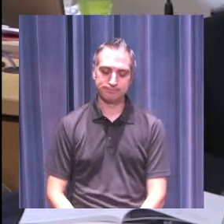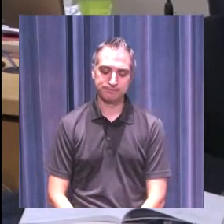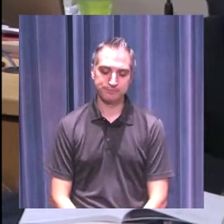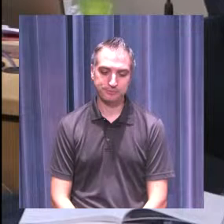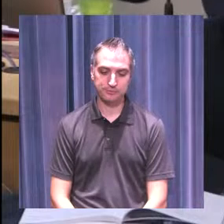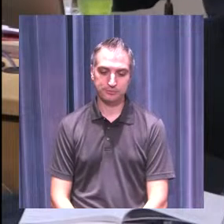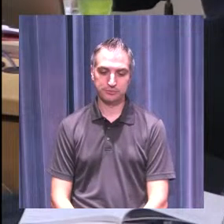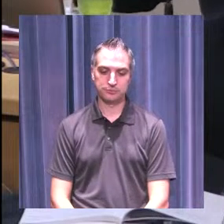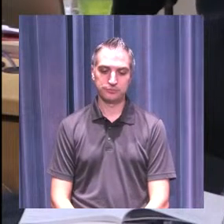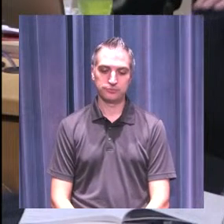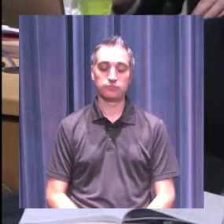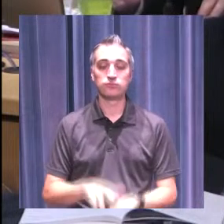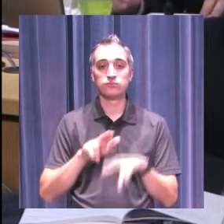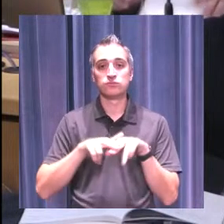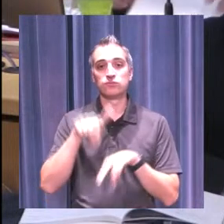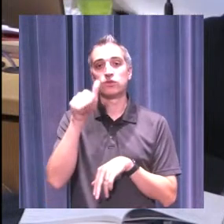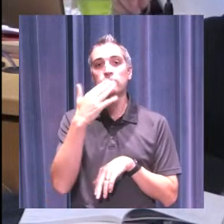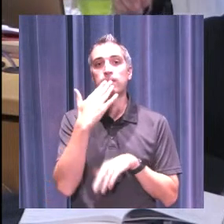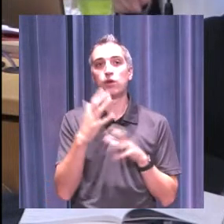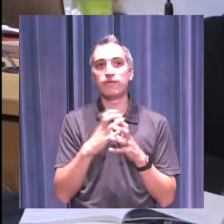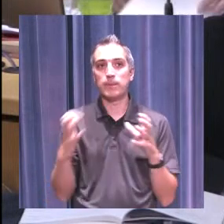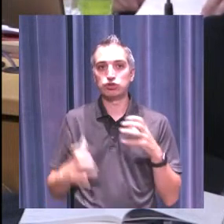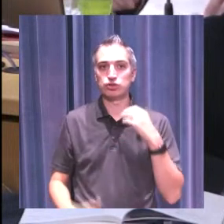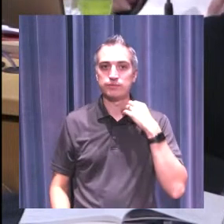Thank you very much.